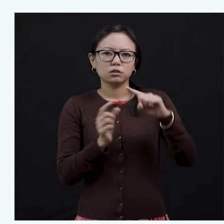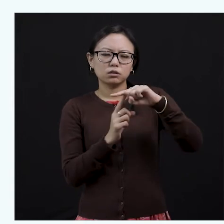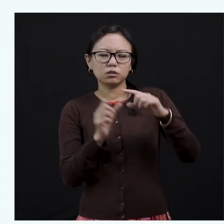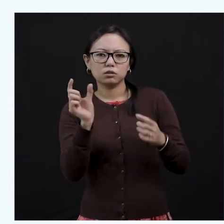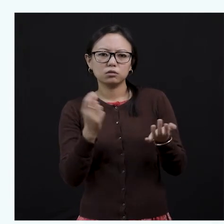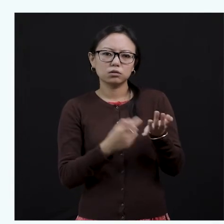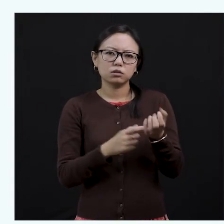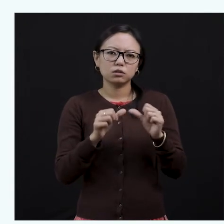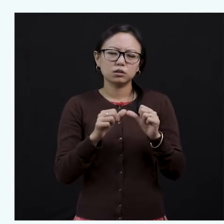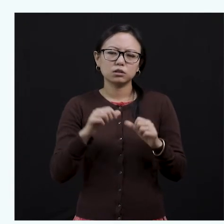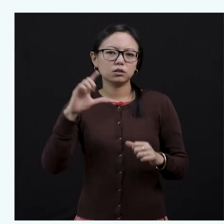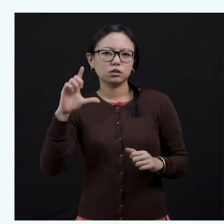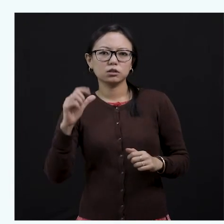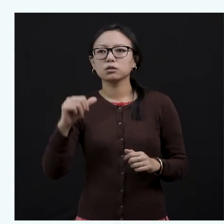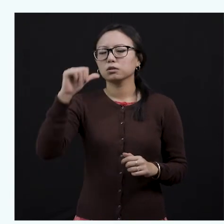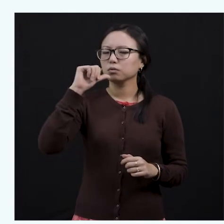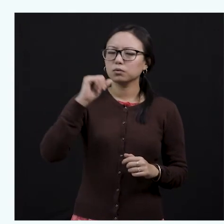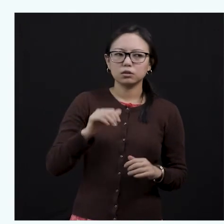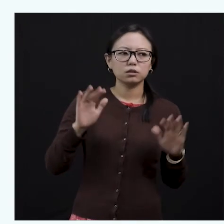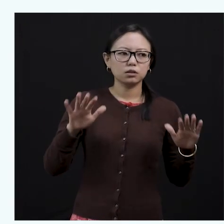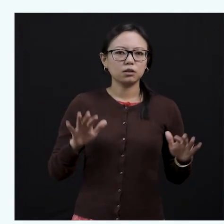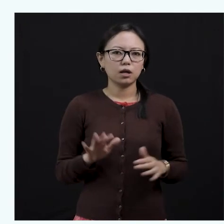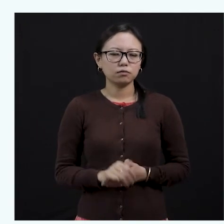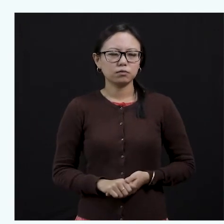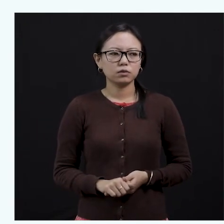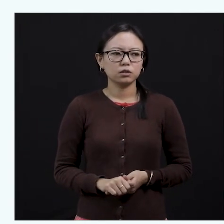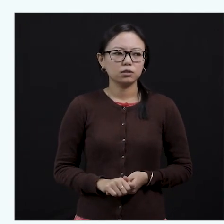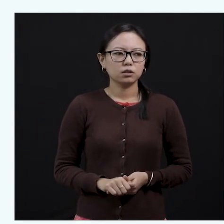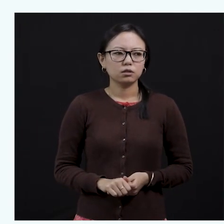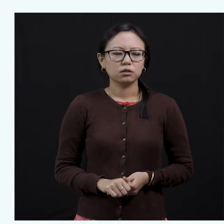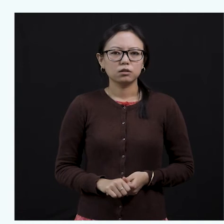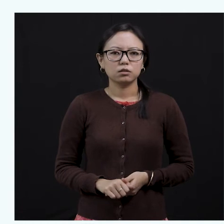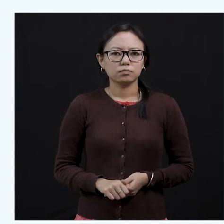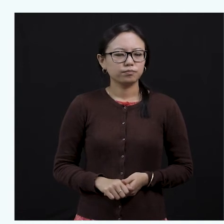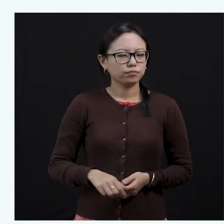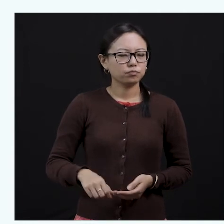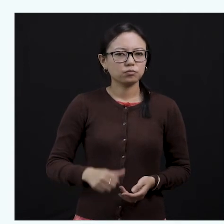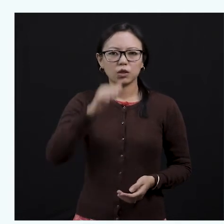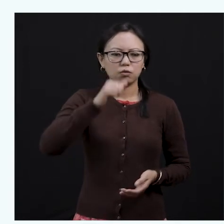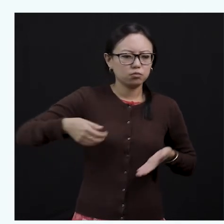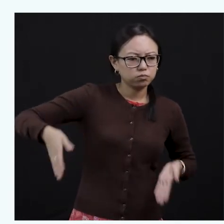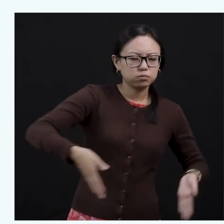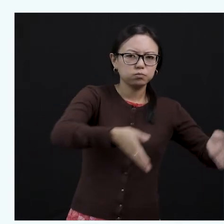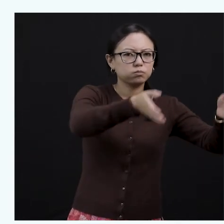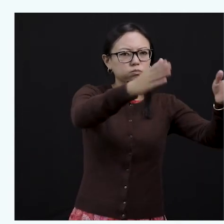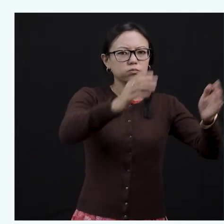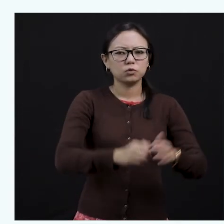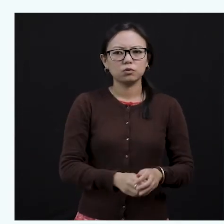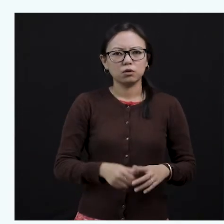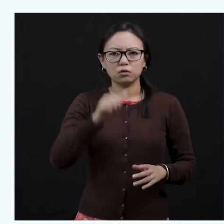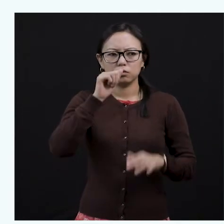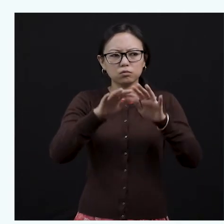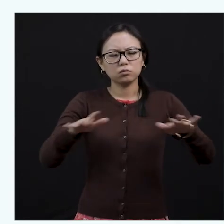different channels and they form ponds, streams, rivers, and so on. And then we have continents